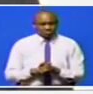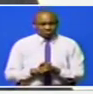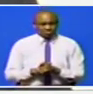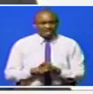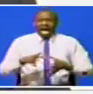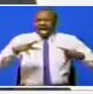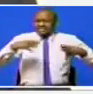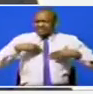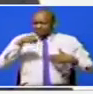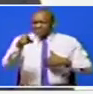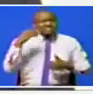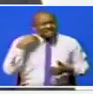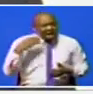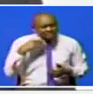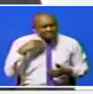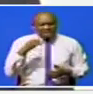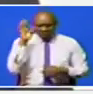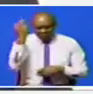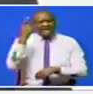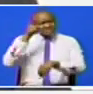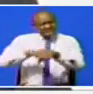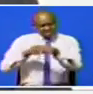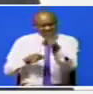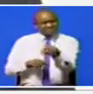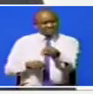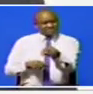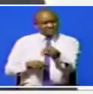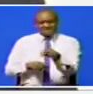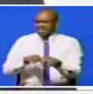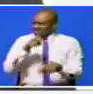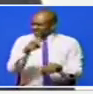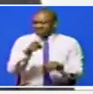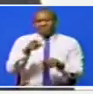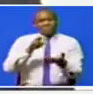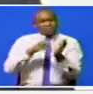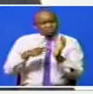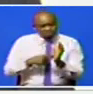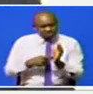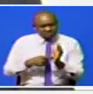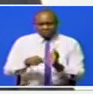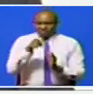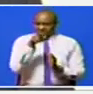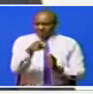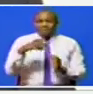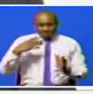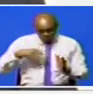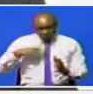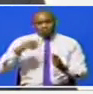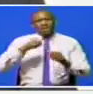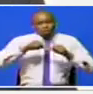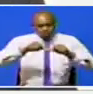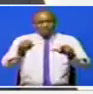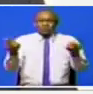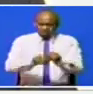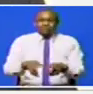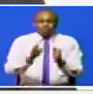accepting such a crime for the third election in a row would irredeemably entrench the triumph of anti-democratic